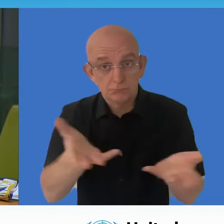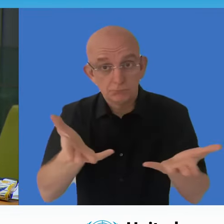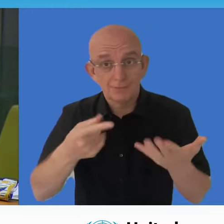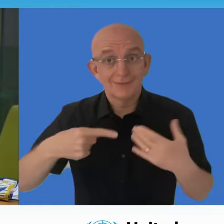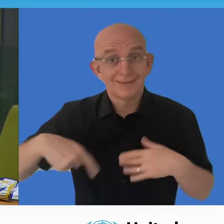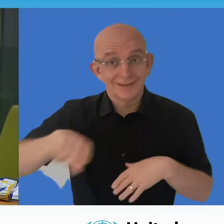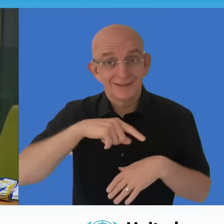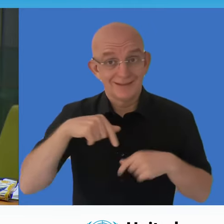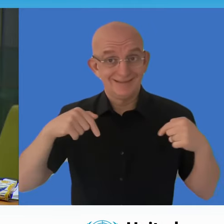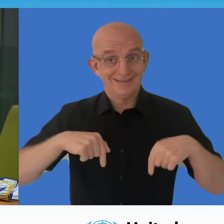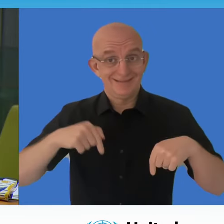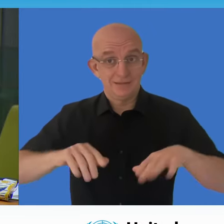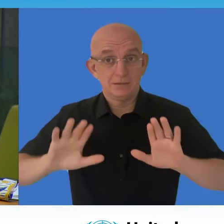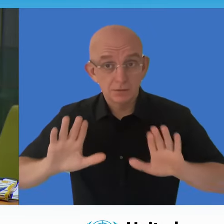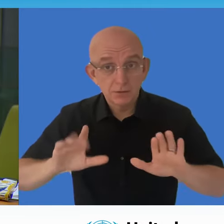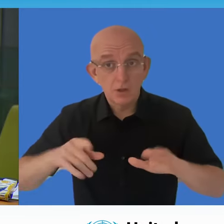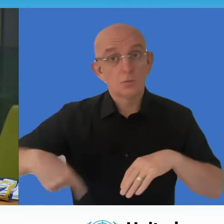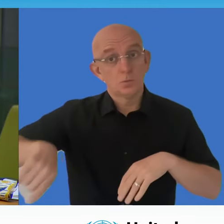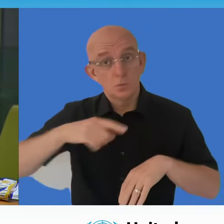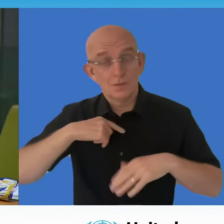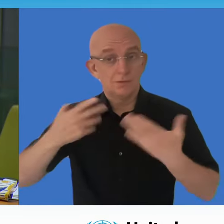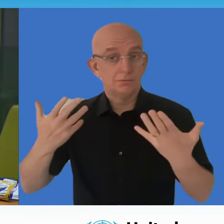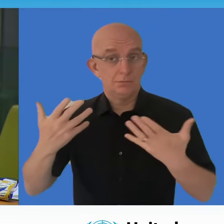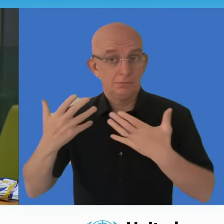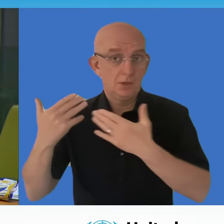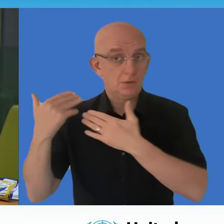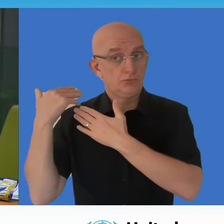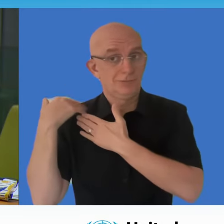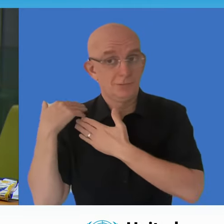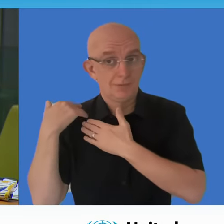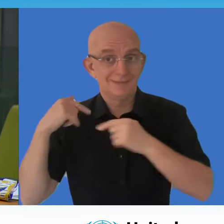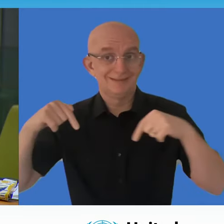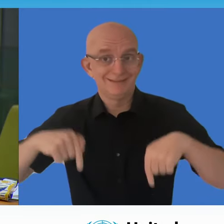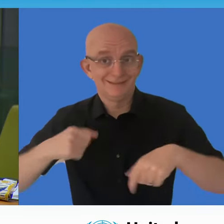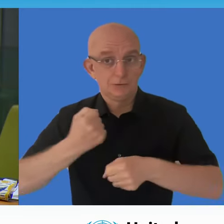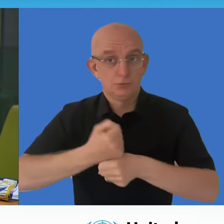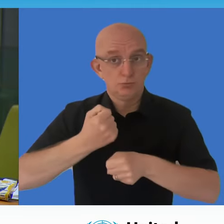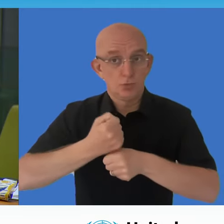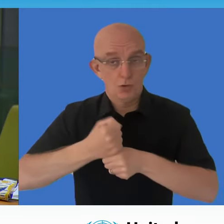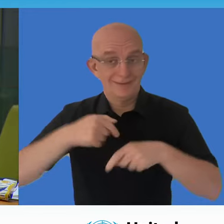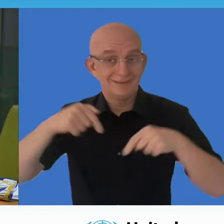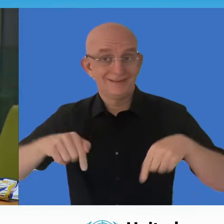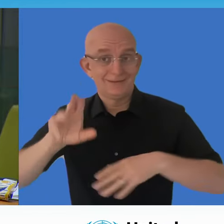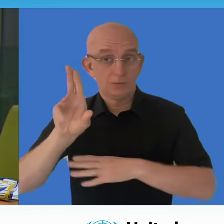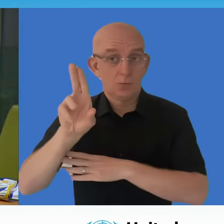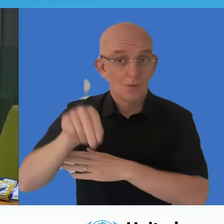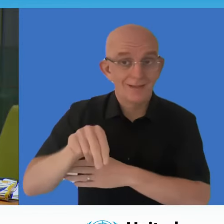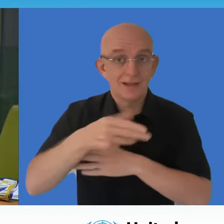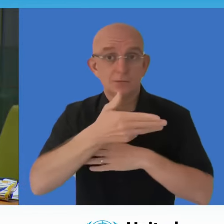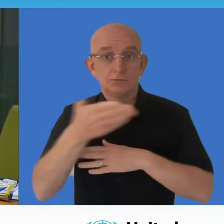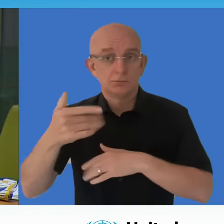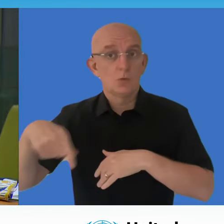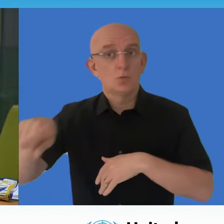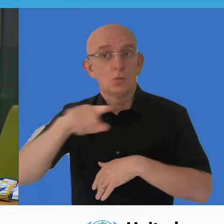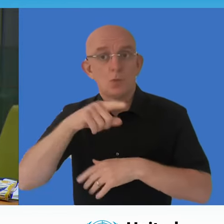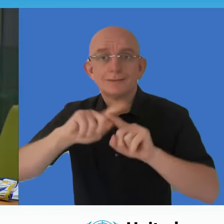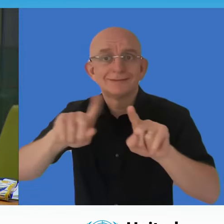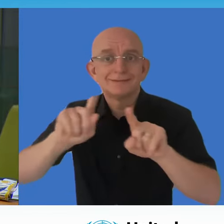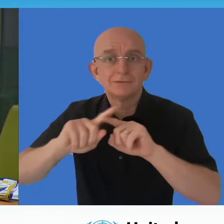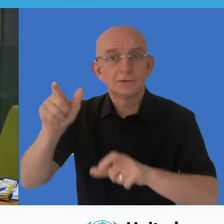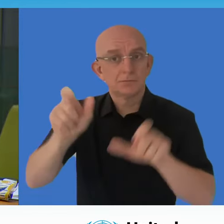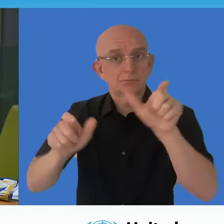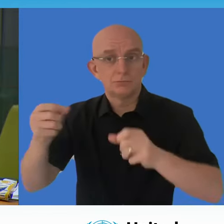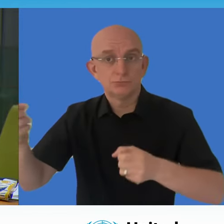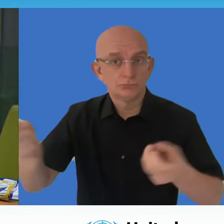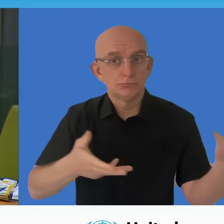to work in the UN, it's about how we bring these voices into the continuity of dialogues and decision making